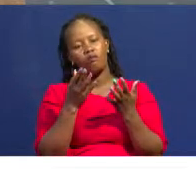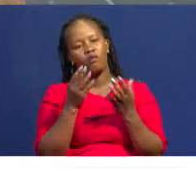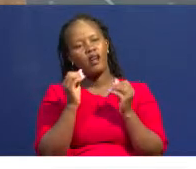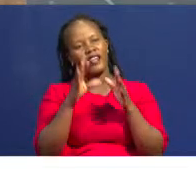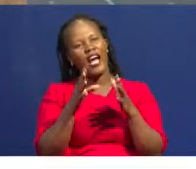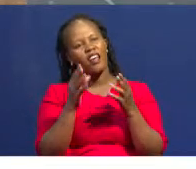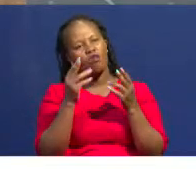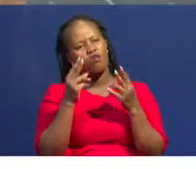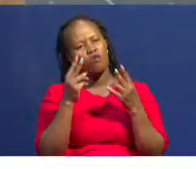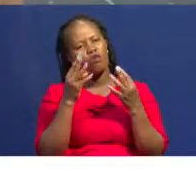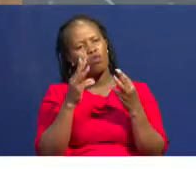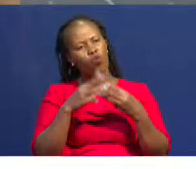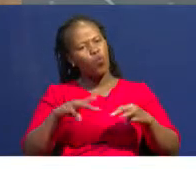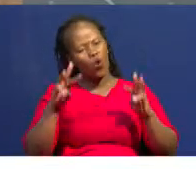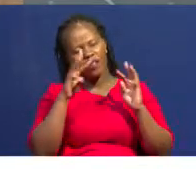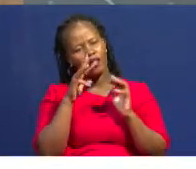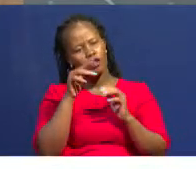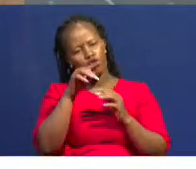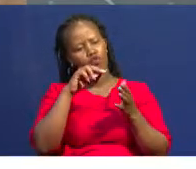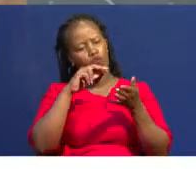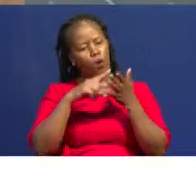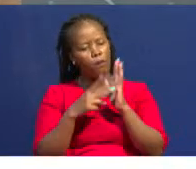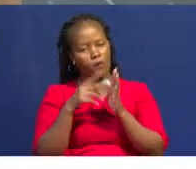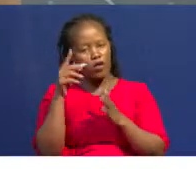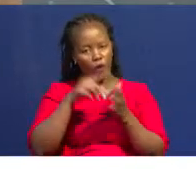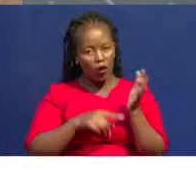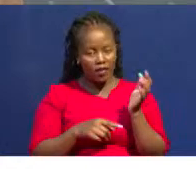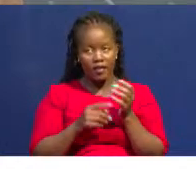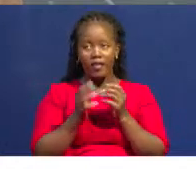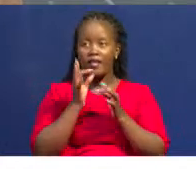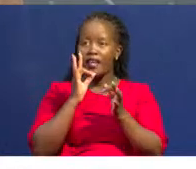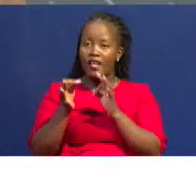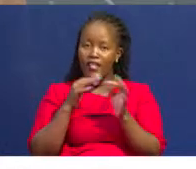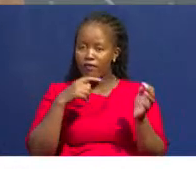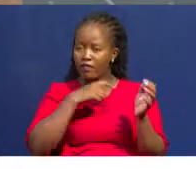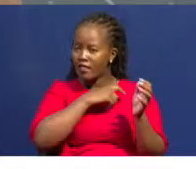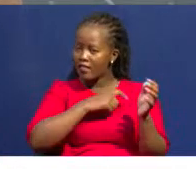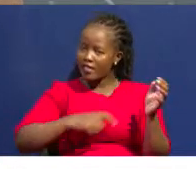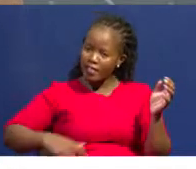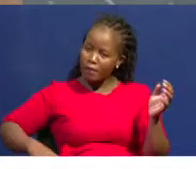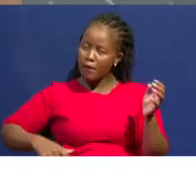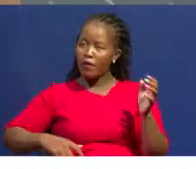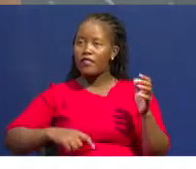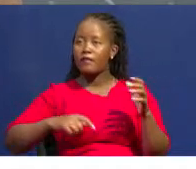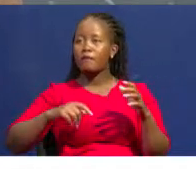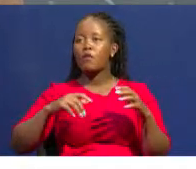What's that vehicle? Is it a seat belt? Is it a tire? Is it